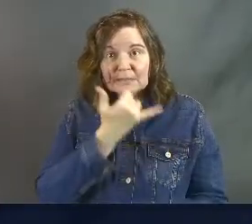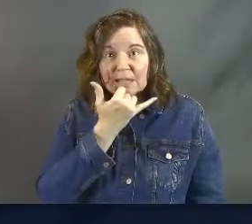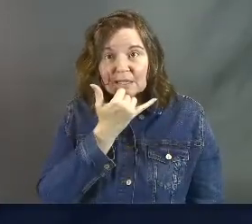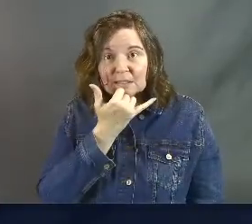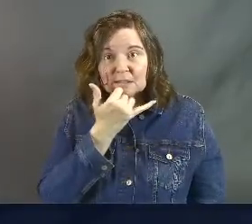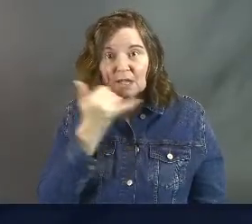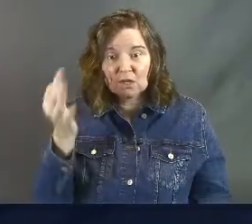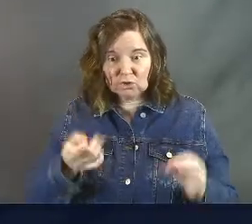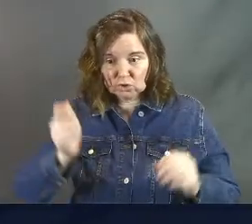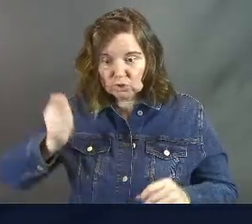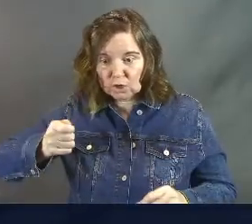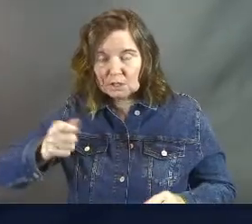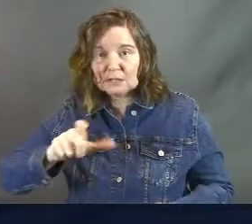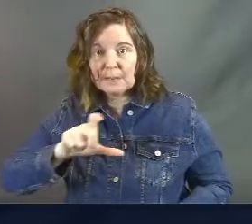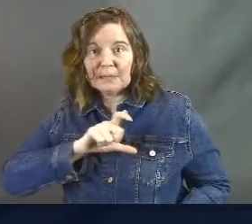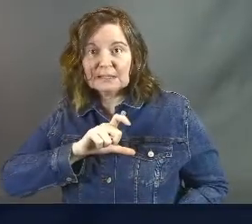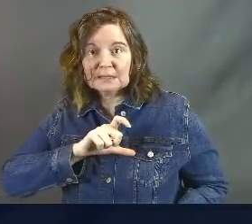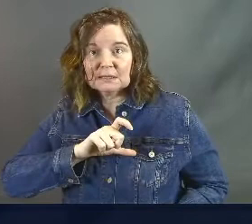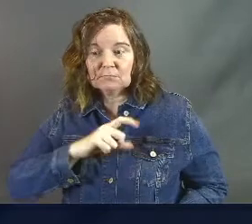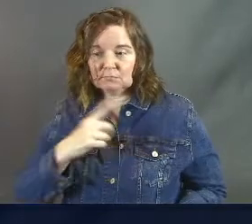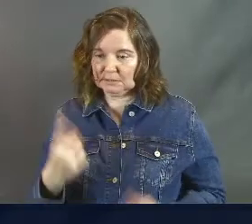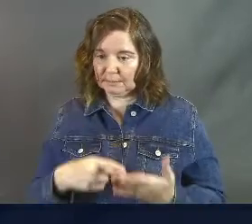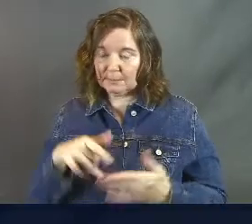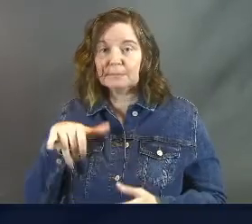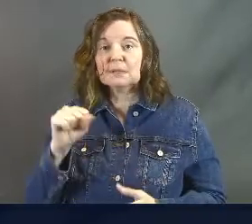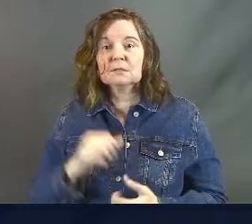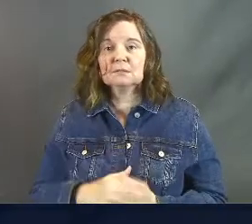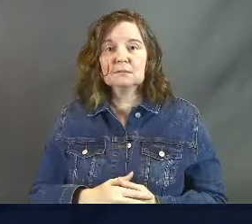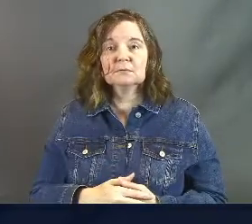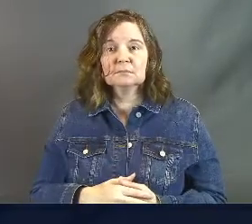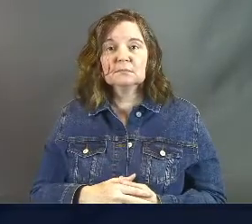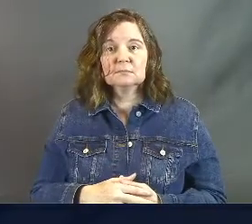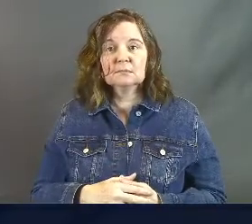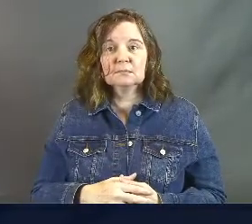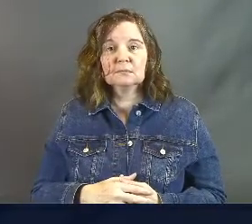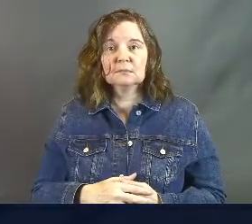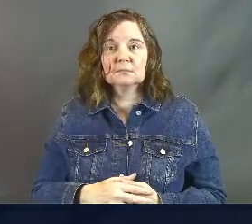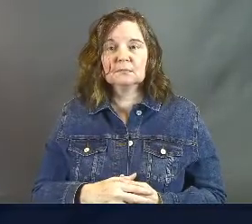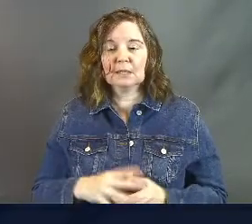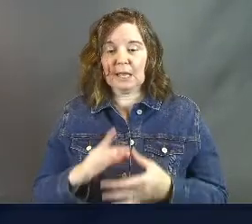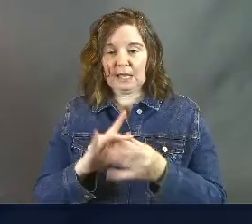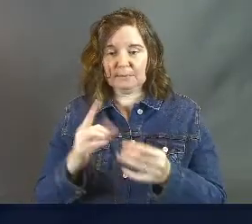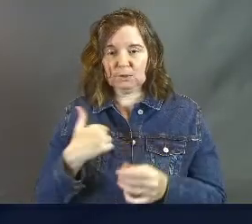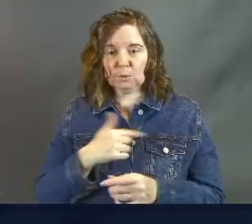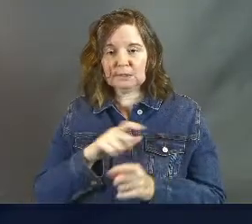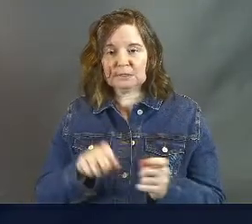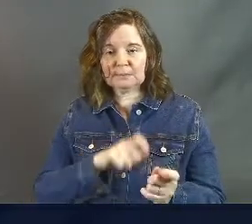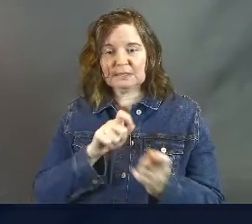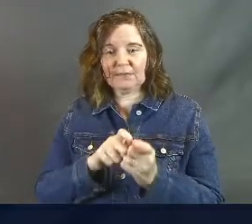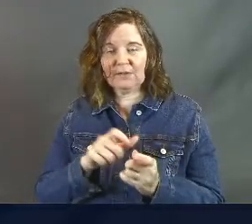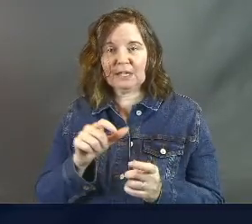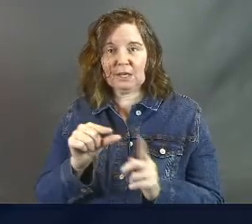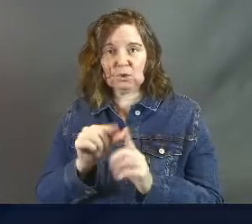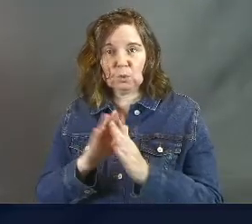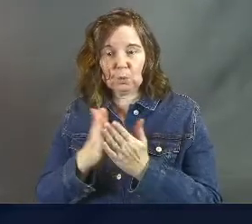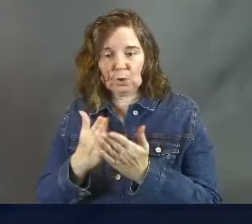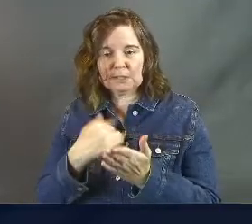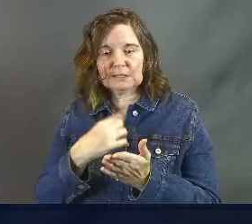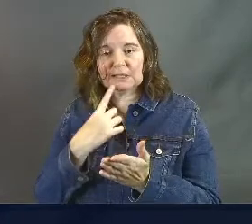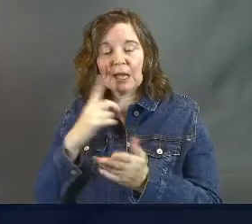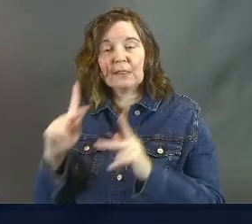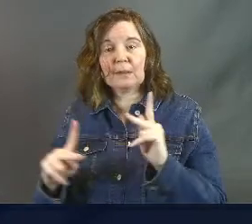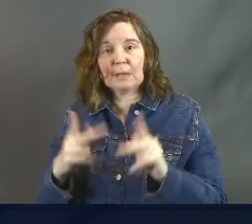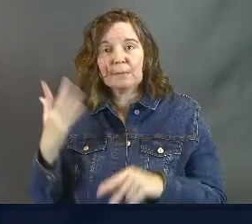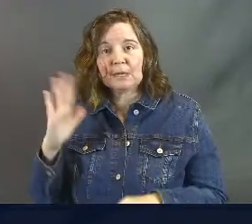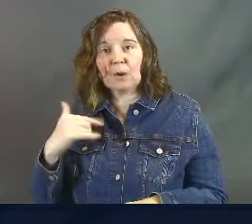mistakes and judges and police? Sometimes, yes. And he speaks to it specifically in his word and says, as